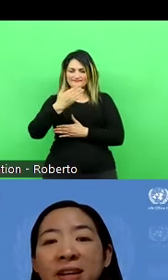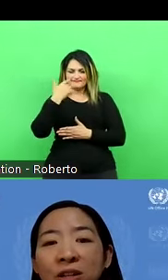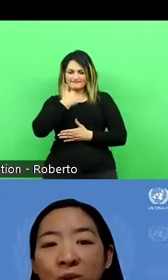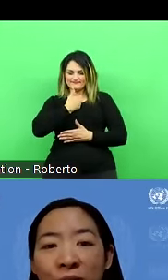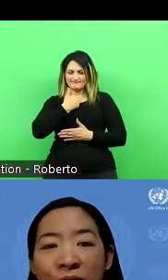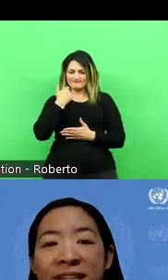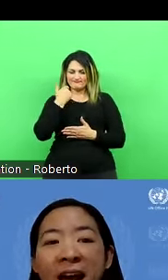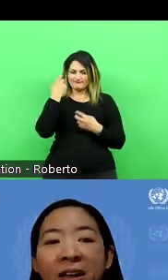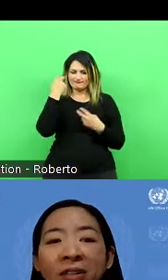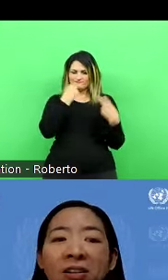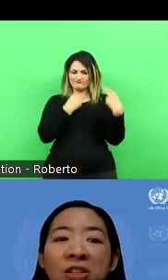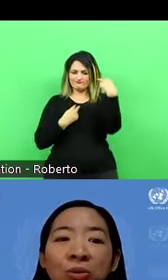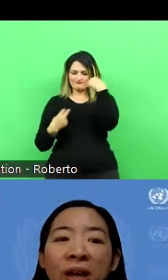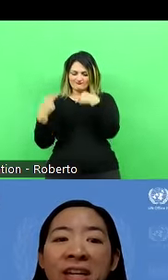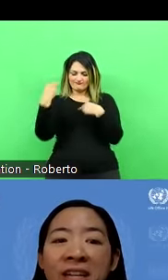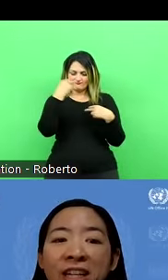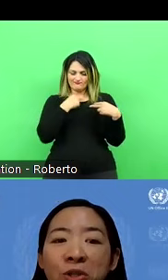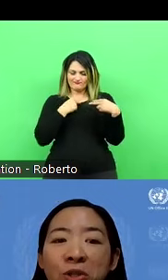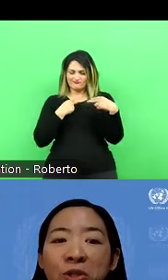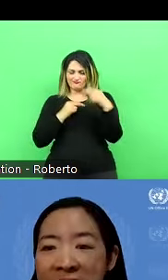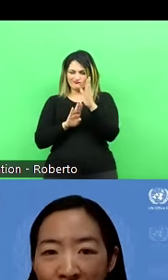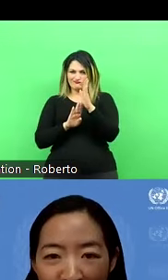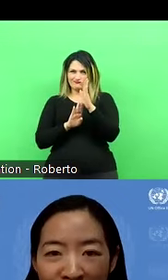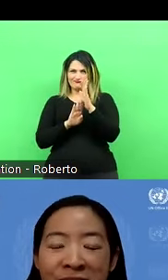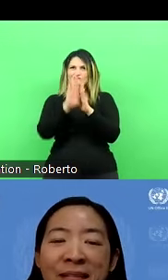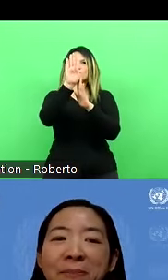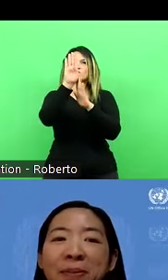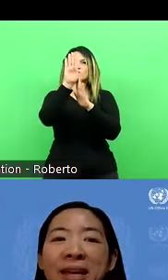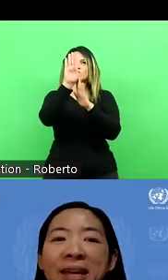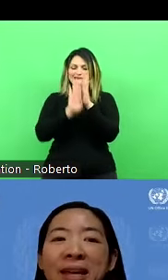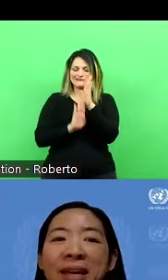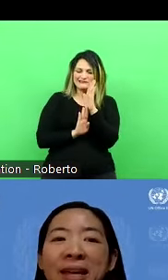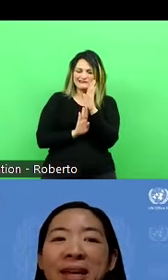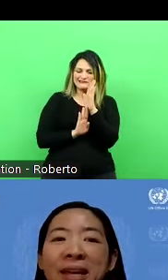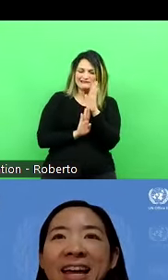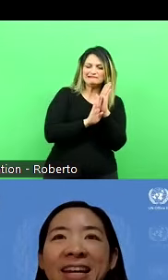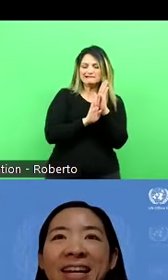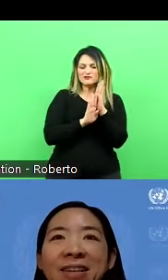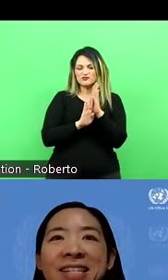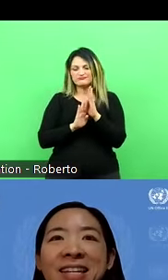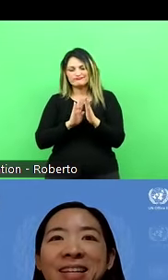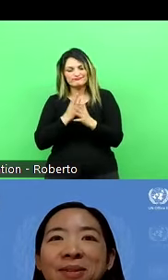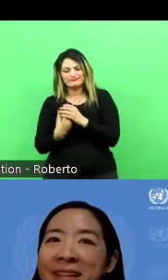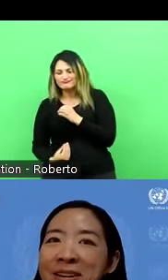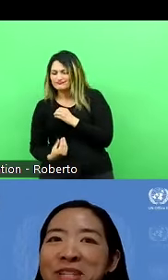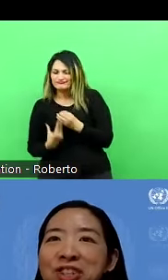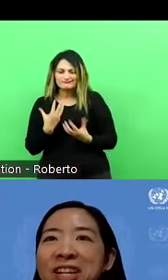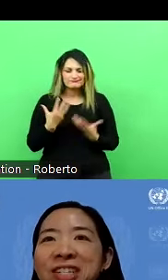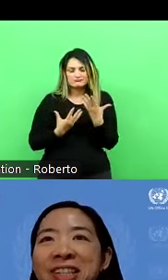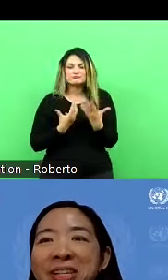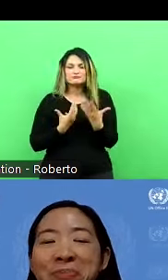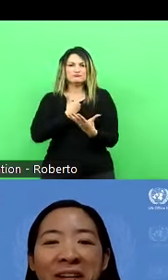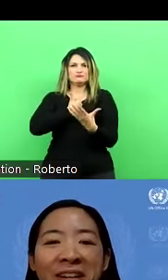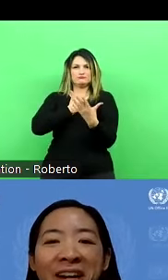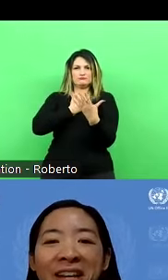that to create dialogues to engage with different stakeholders. Now let's see, a little bit change in